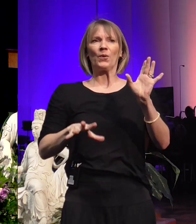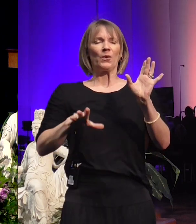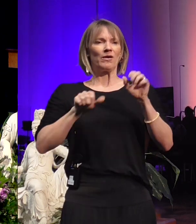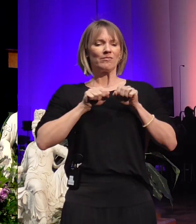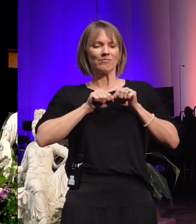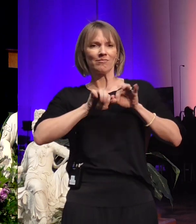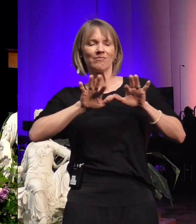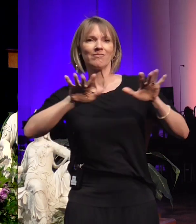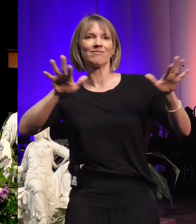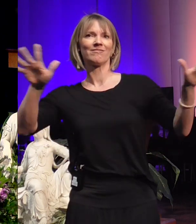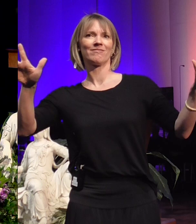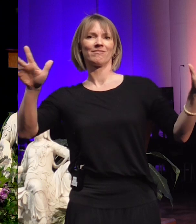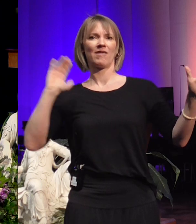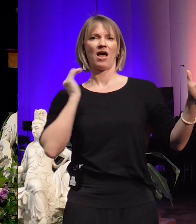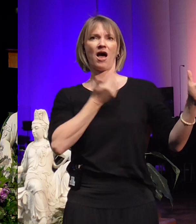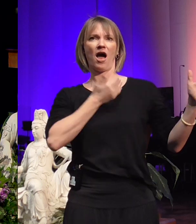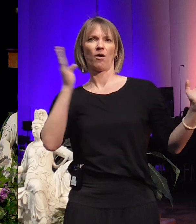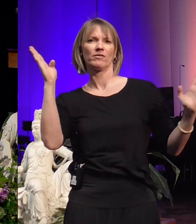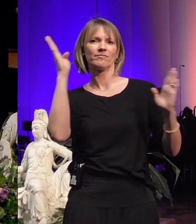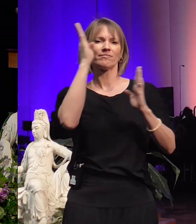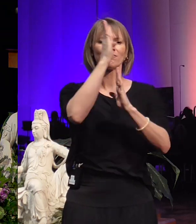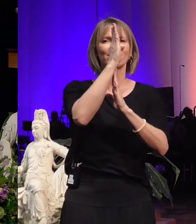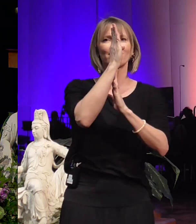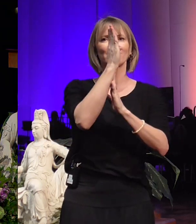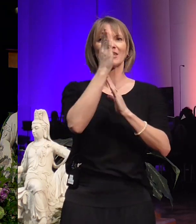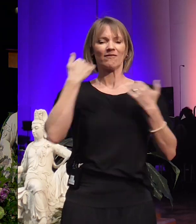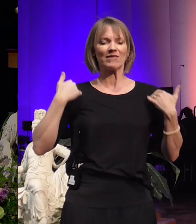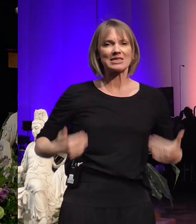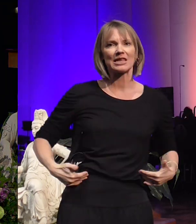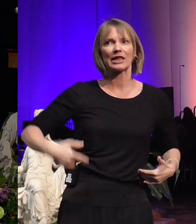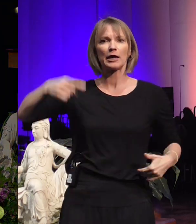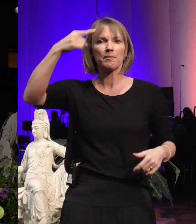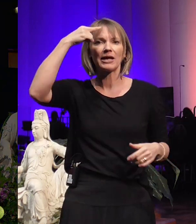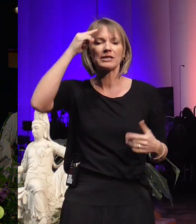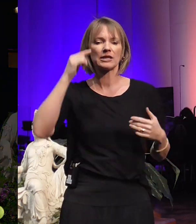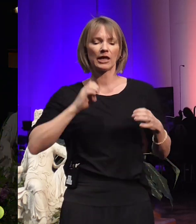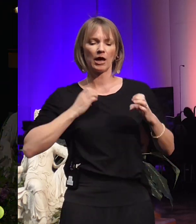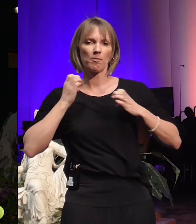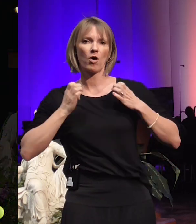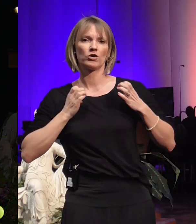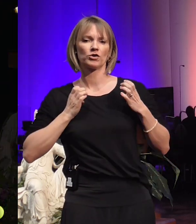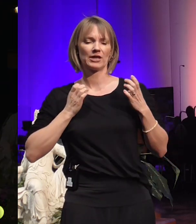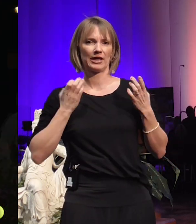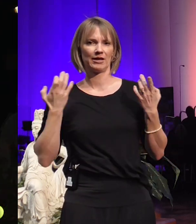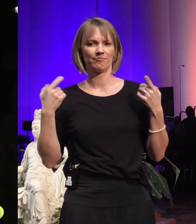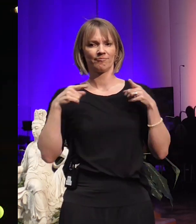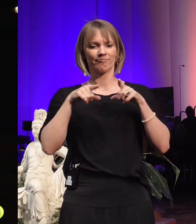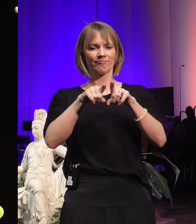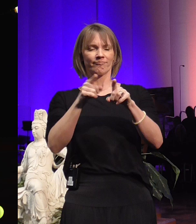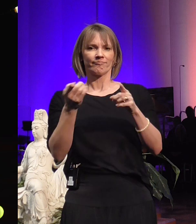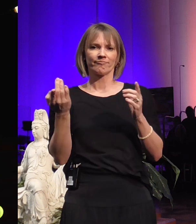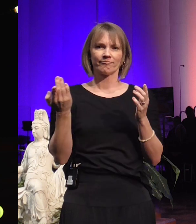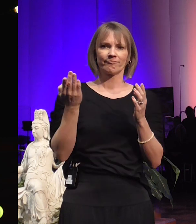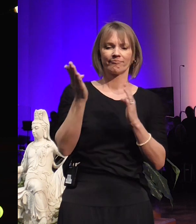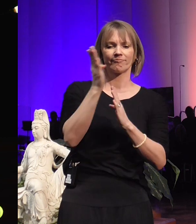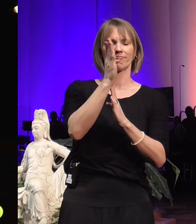bringing forth that alignment, physically, mentally, emotionally. For all there is a spirit.